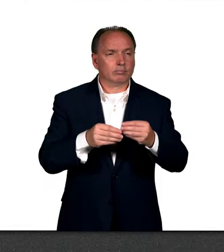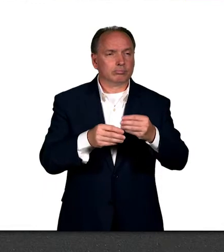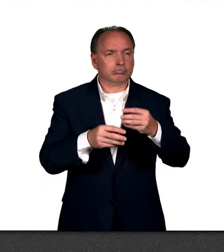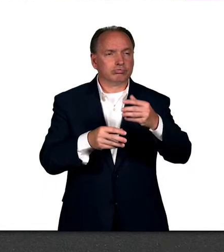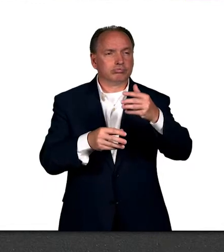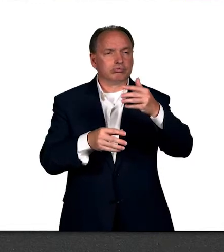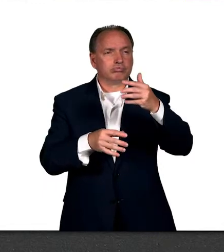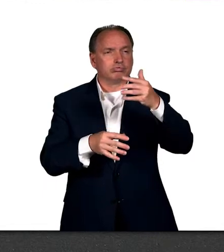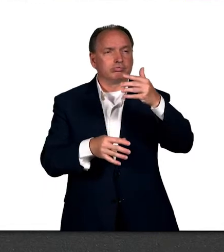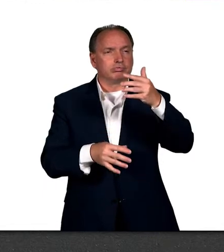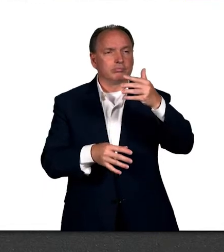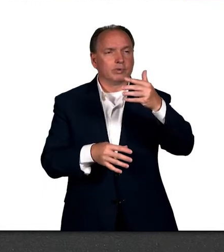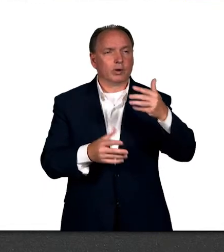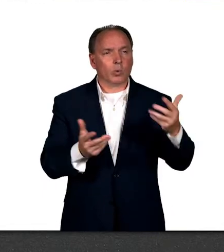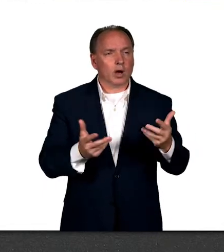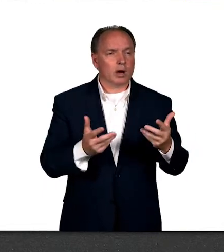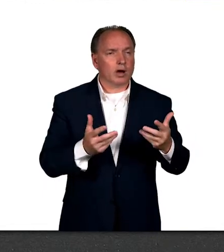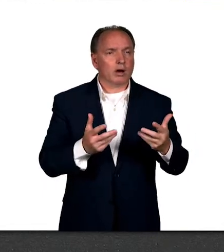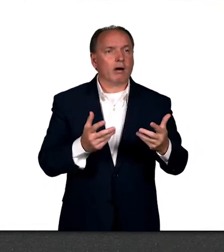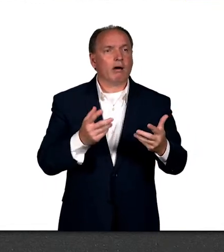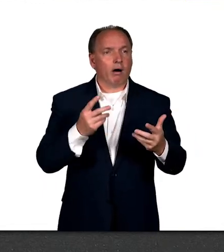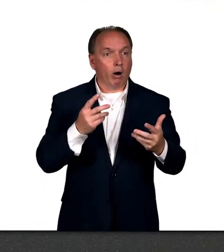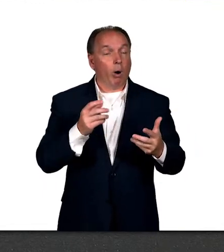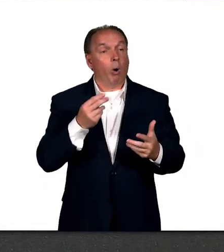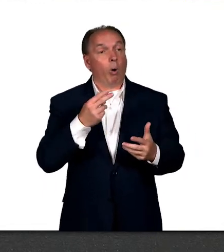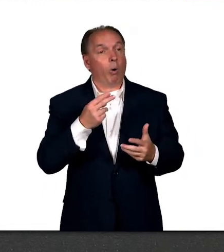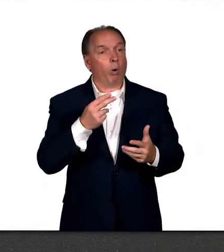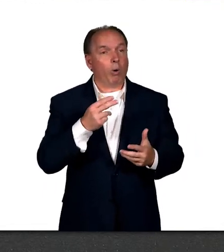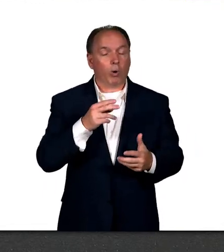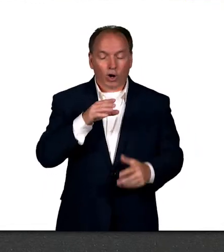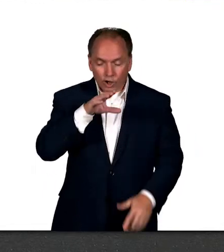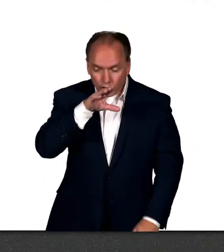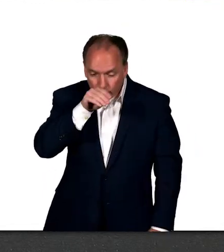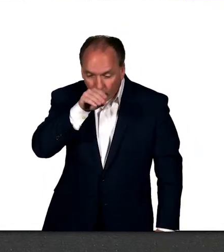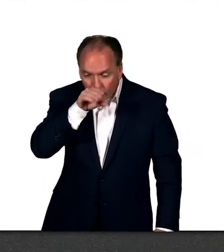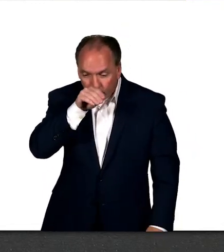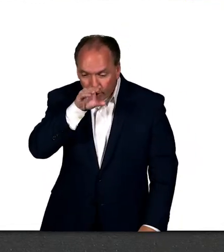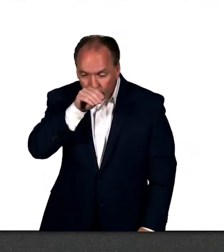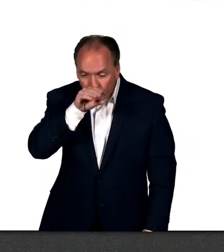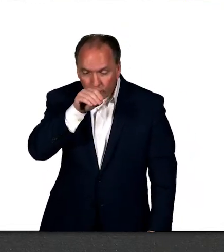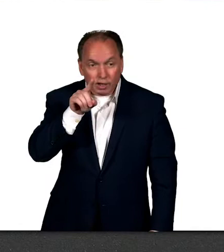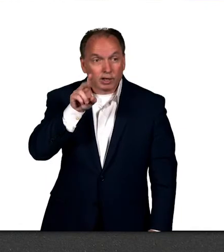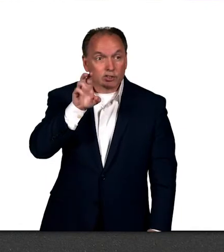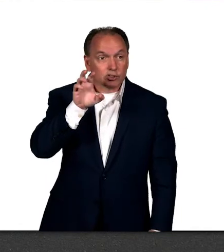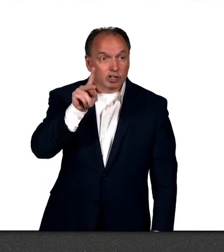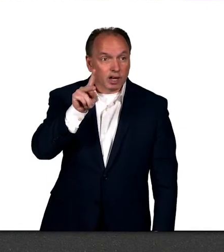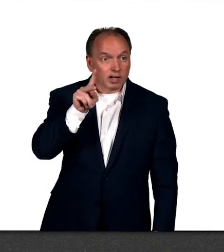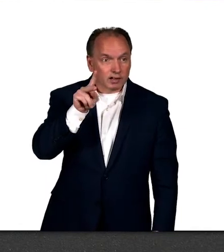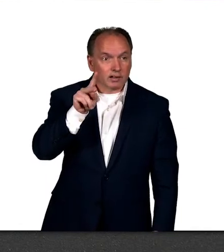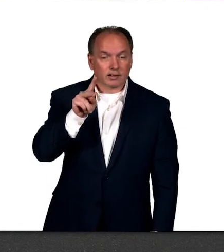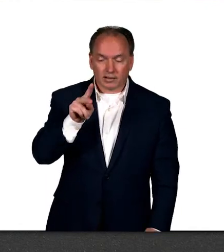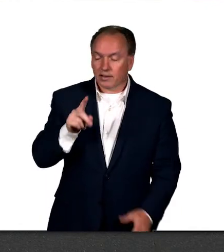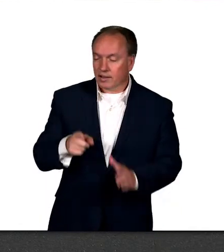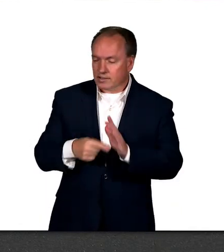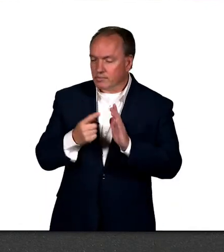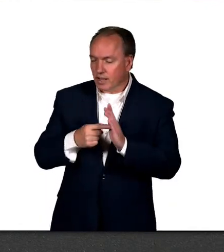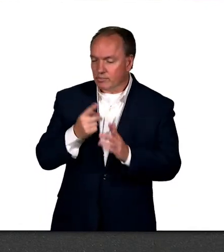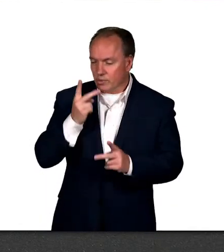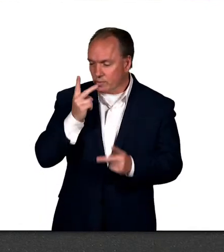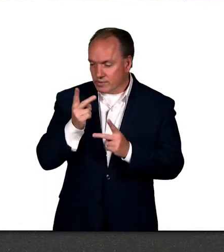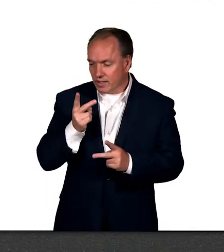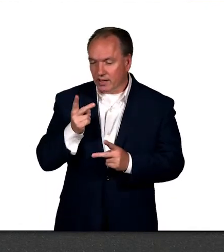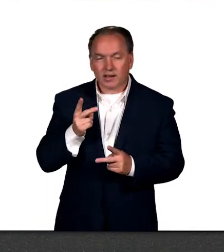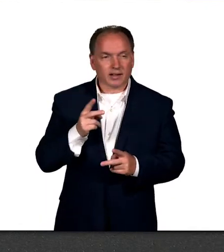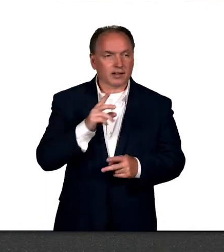back. I think Duck. a duck. Sometimes you'll see a duck floating in the